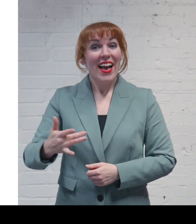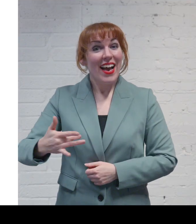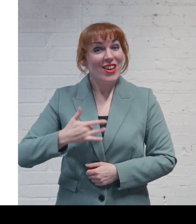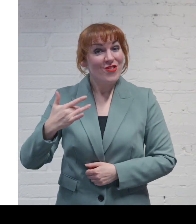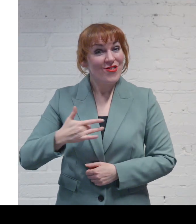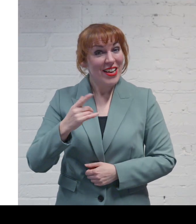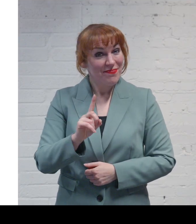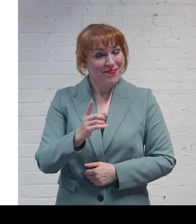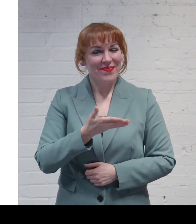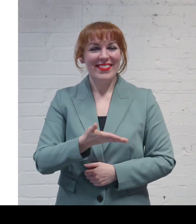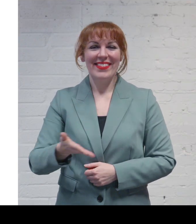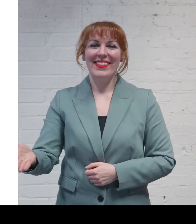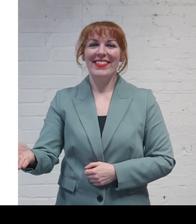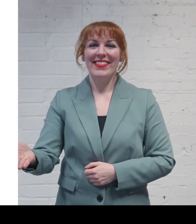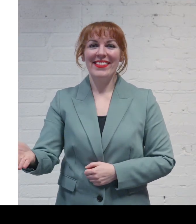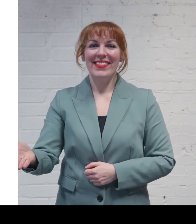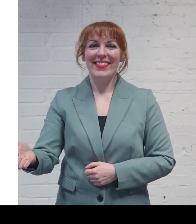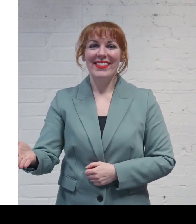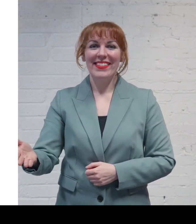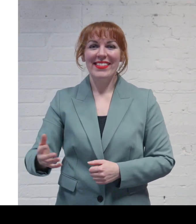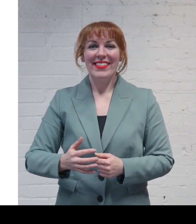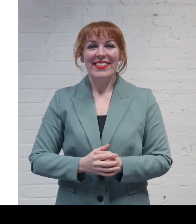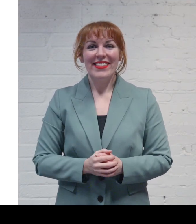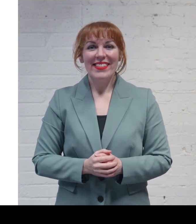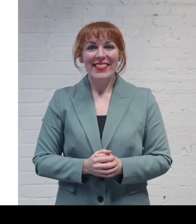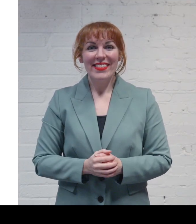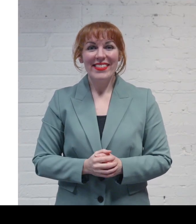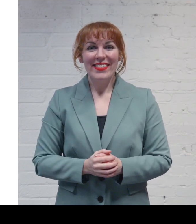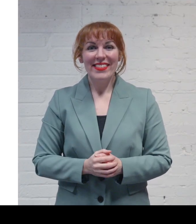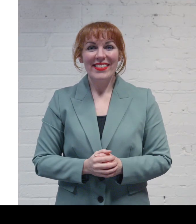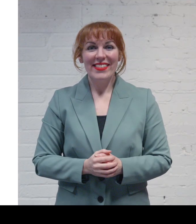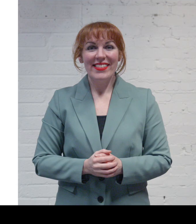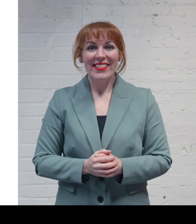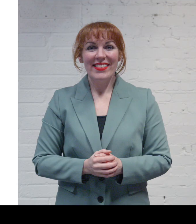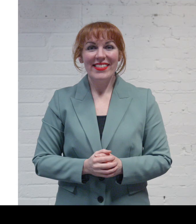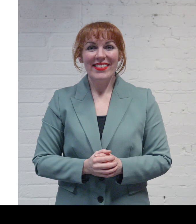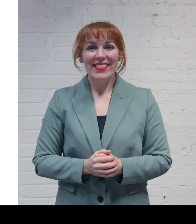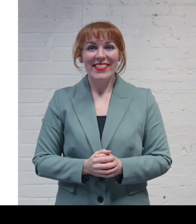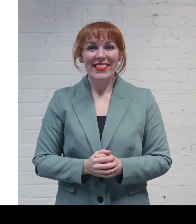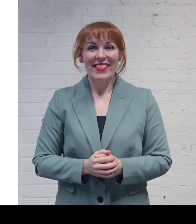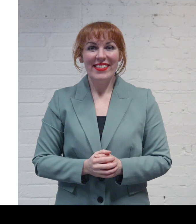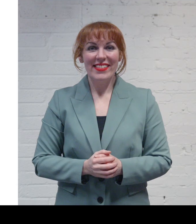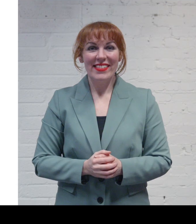Our address is 55 Ridgeway Street, Belfast, BT9 5FB.